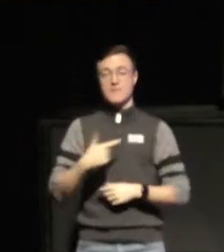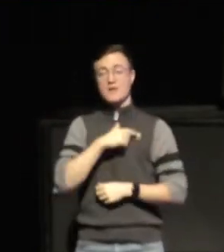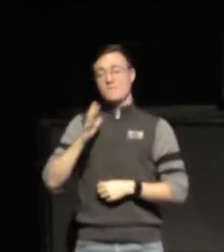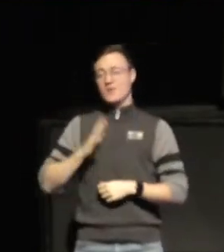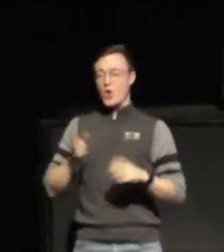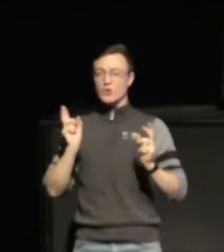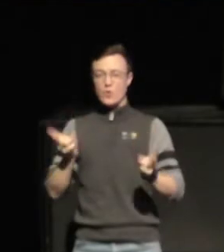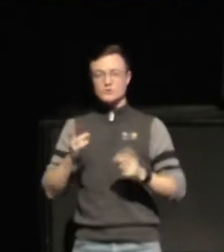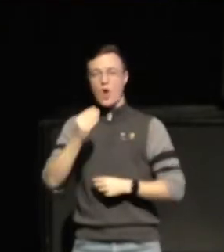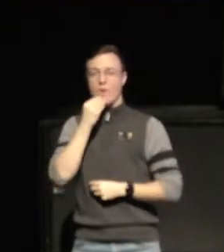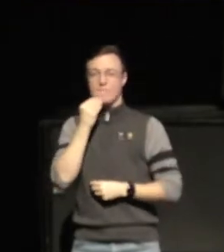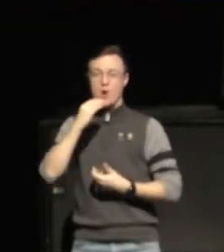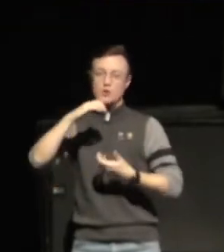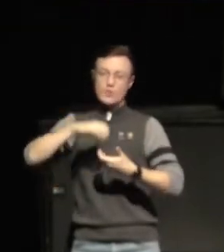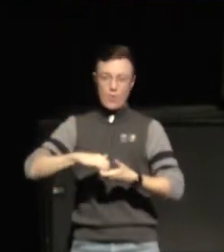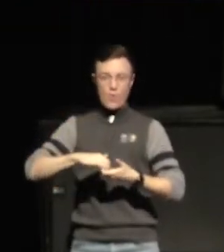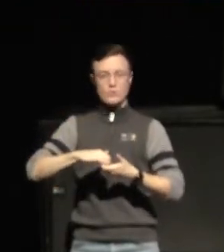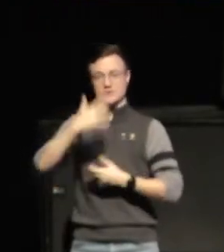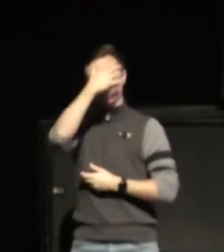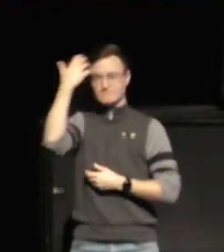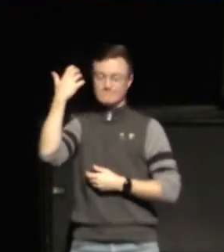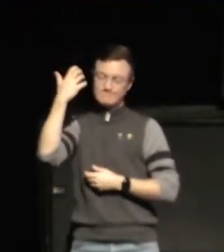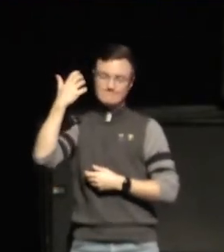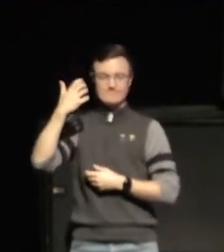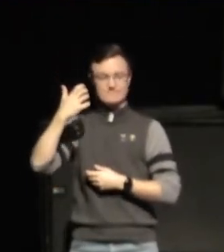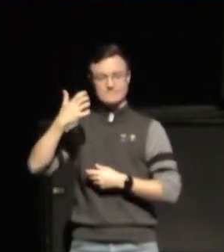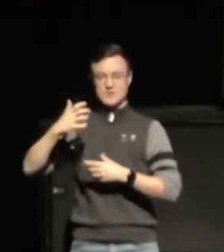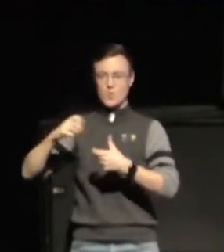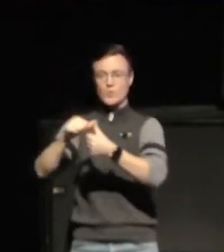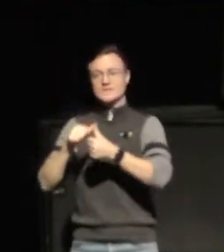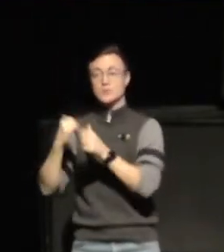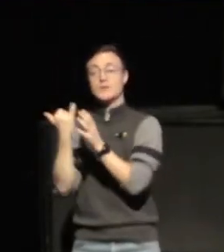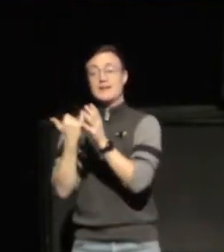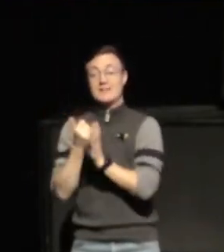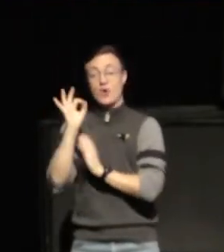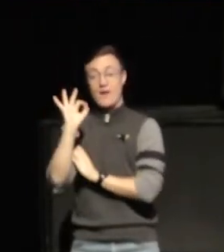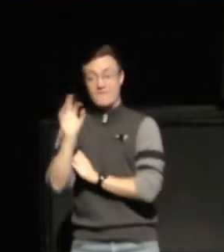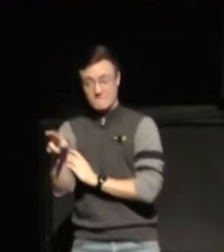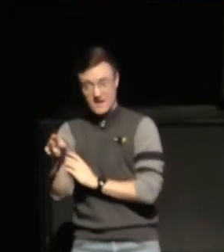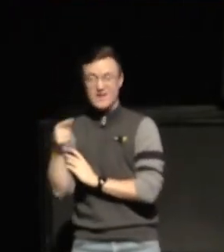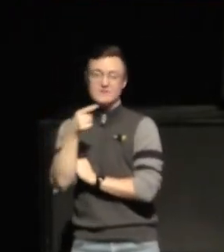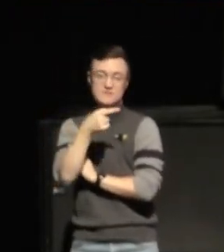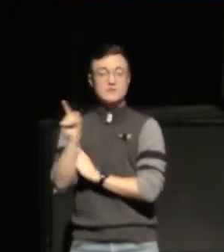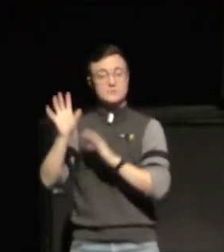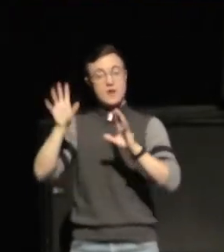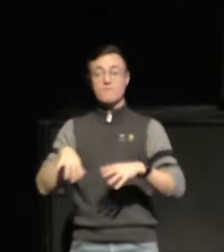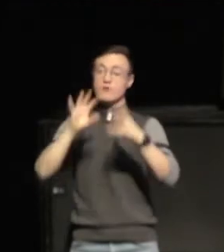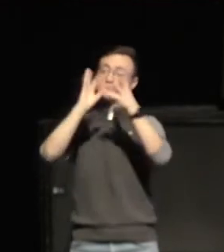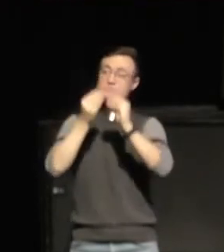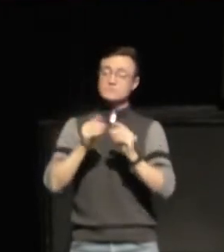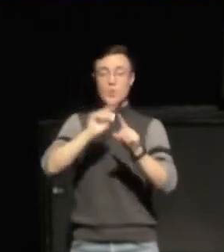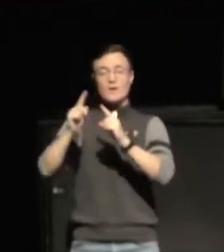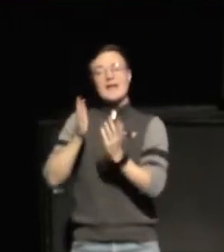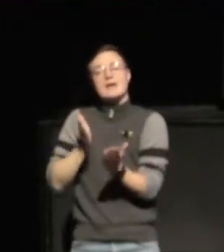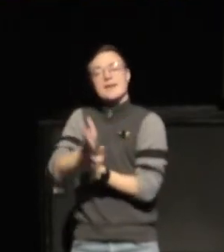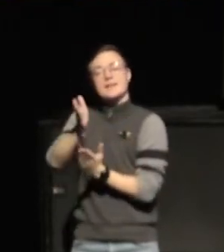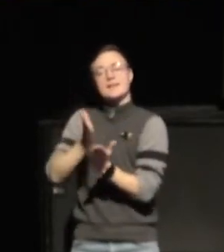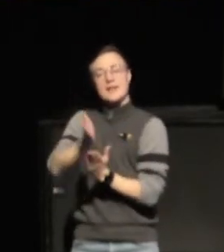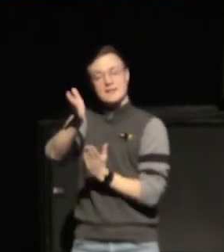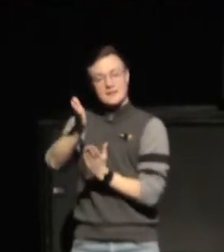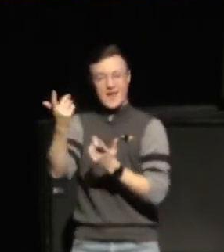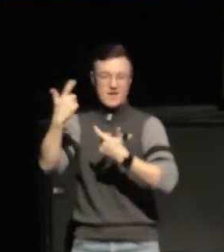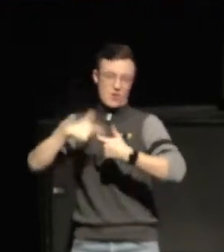Agriculture Organization of the UN, that has adopted a huge number of standard-setting instruments like the voluntary guidelines on the right to